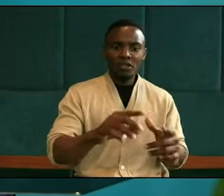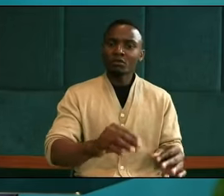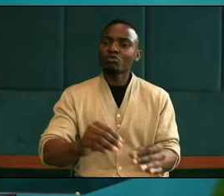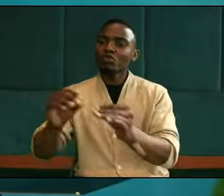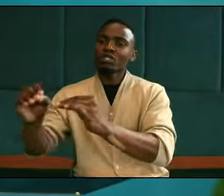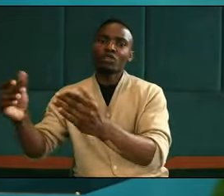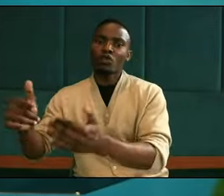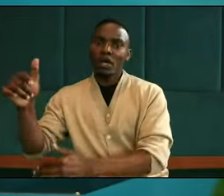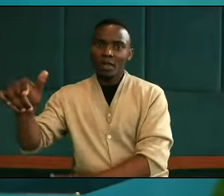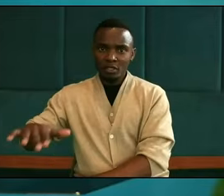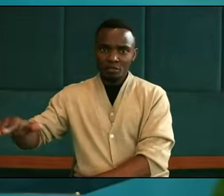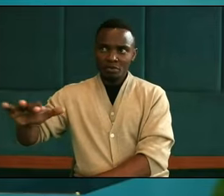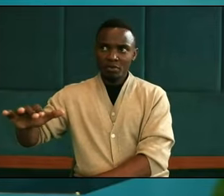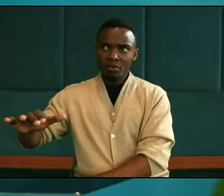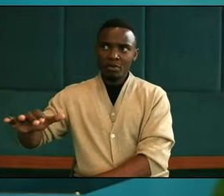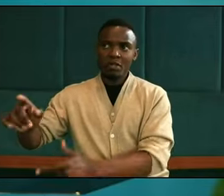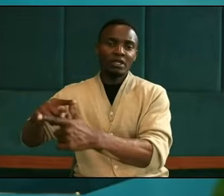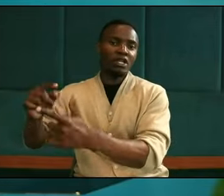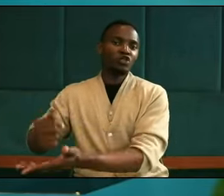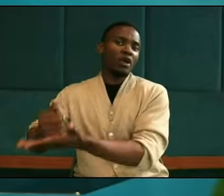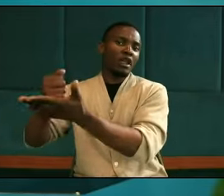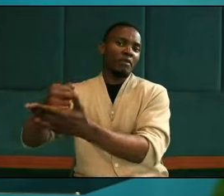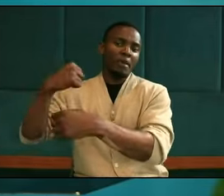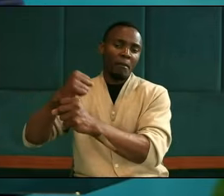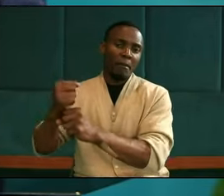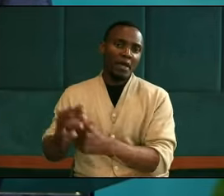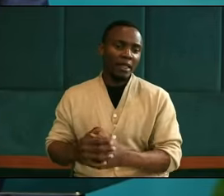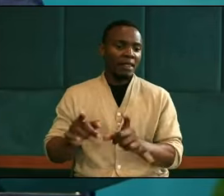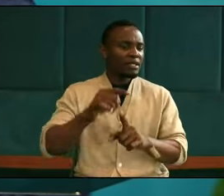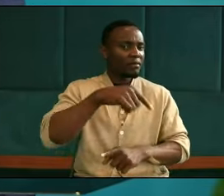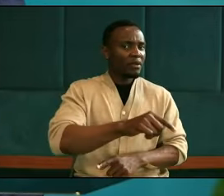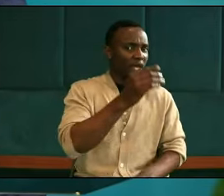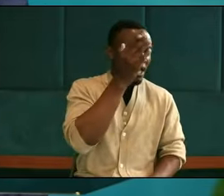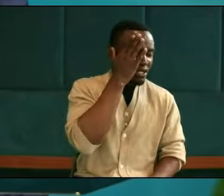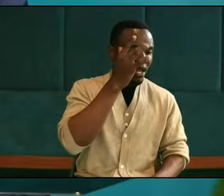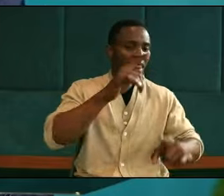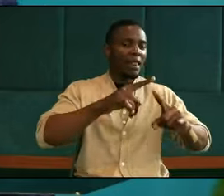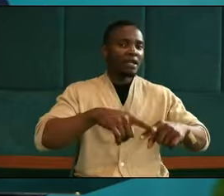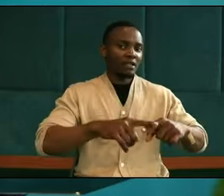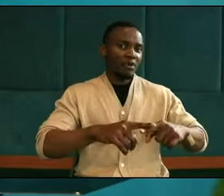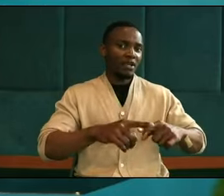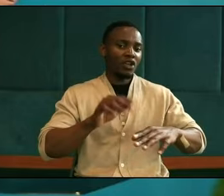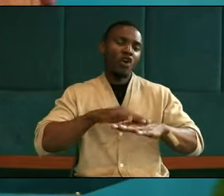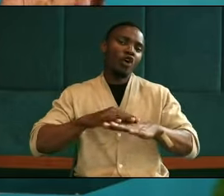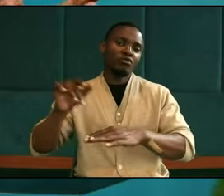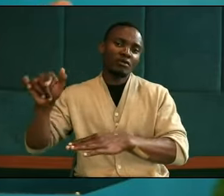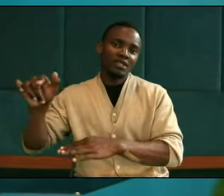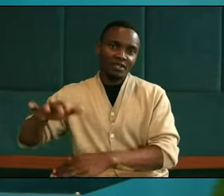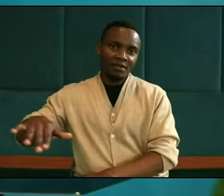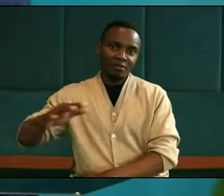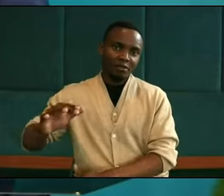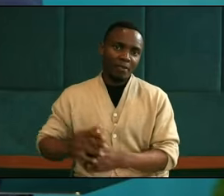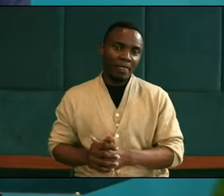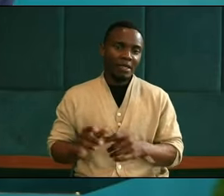Philistines. So they depended on the Philistines for any form of blacksmith. Now, the